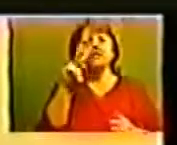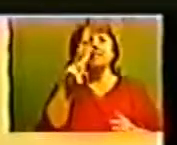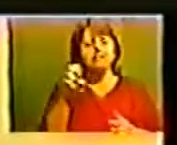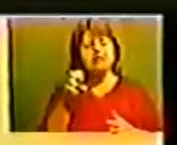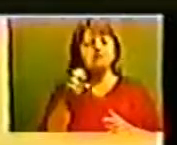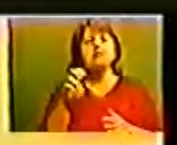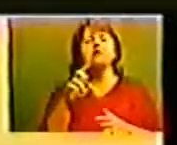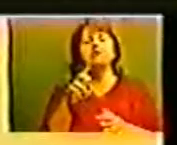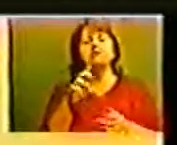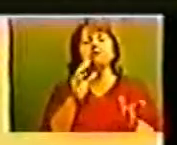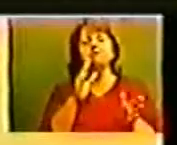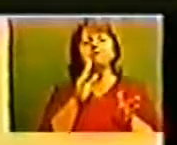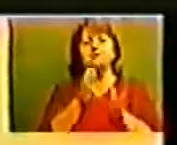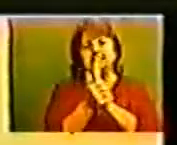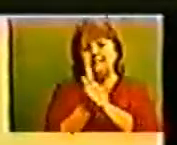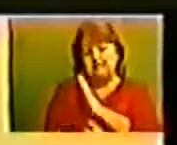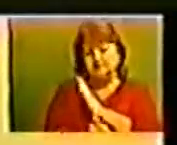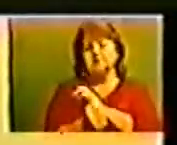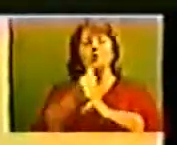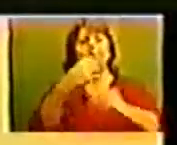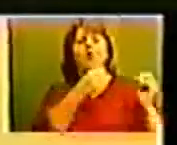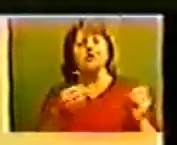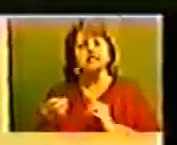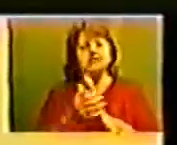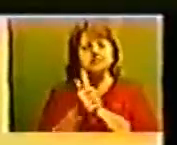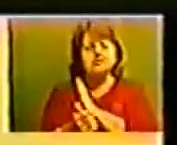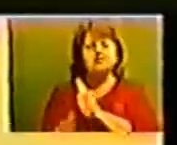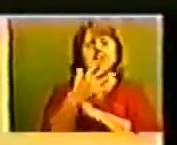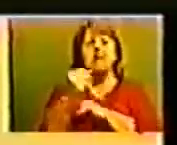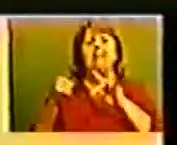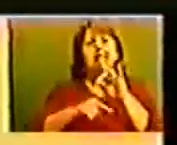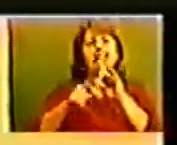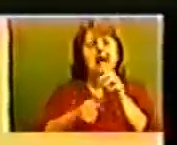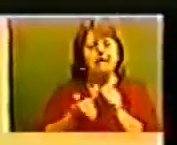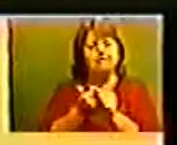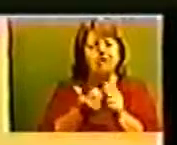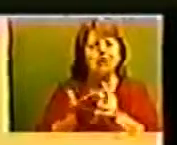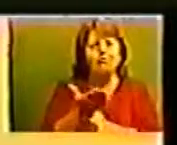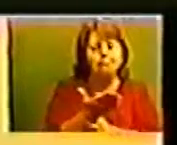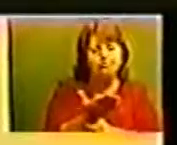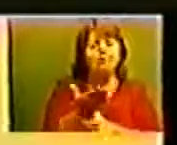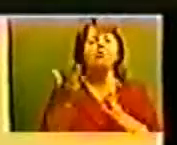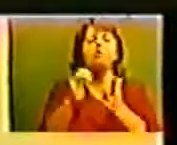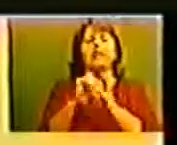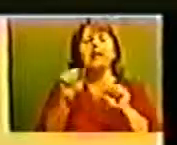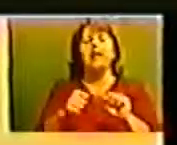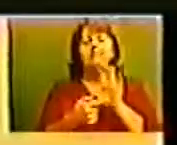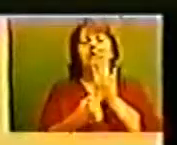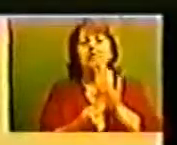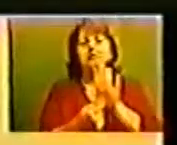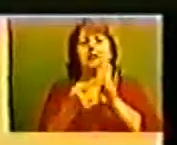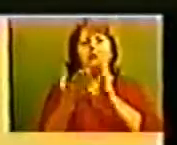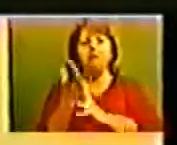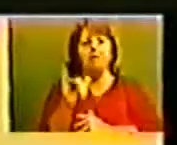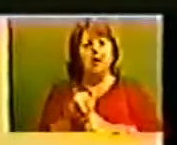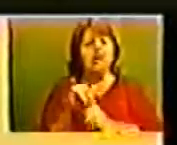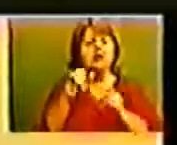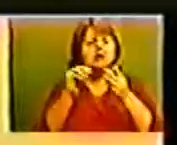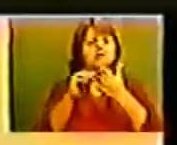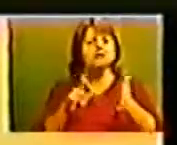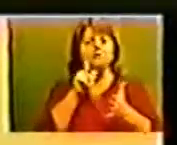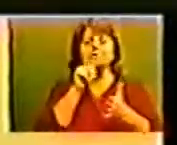the organizational skills and the lack of follow-through. And this can be demonstrated by a student